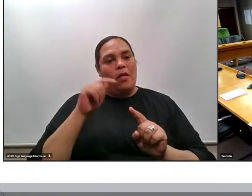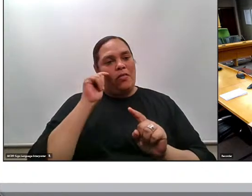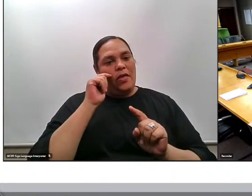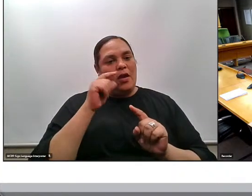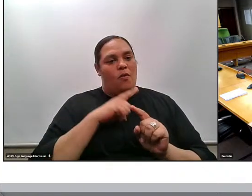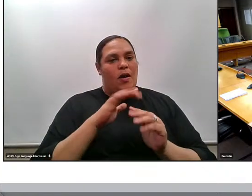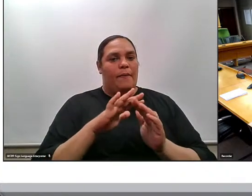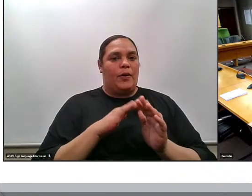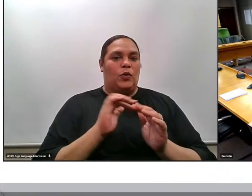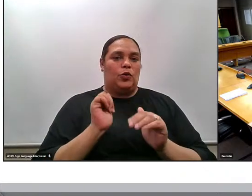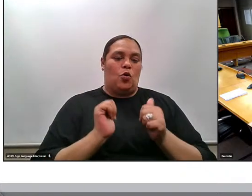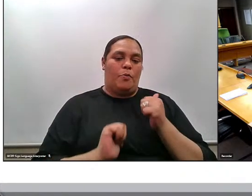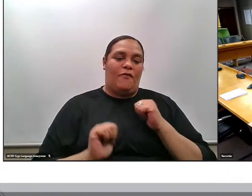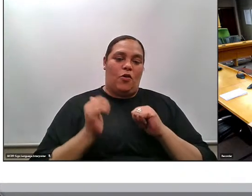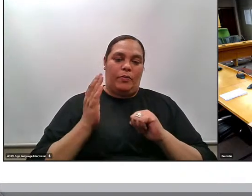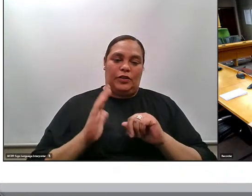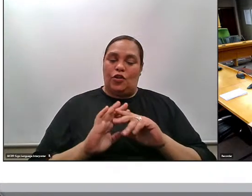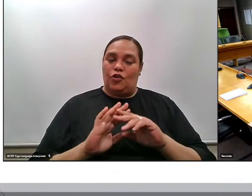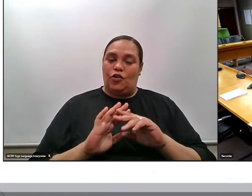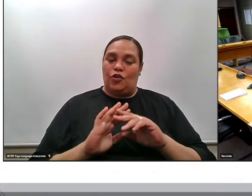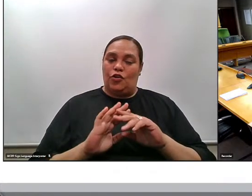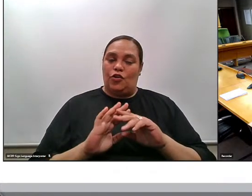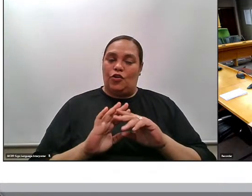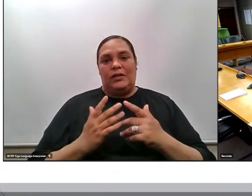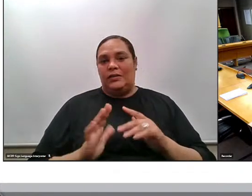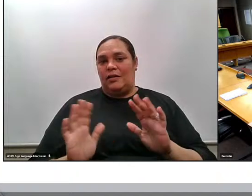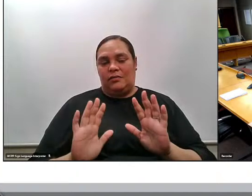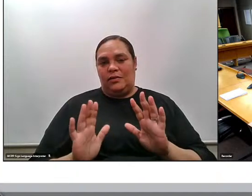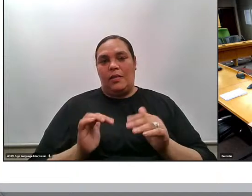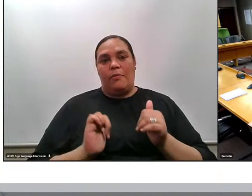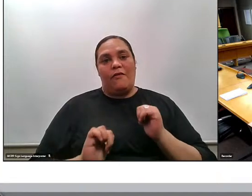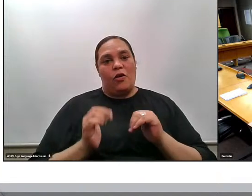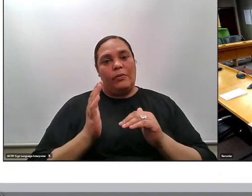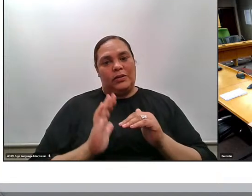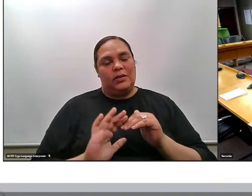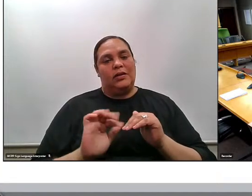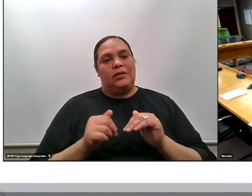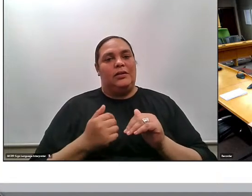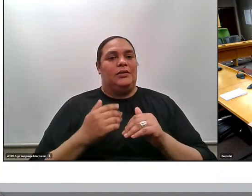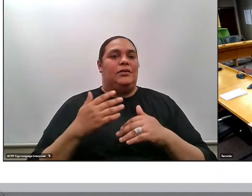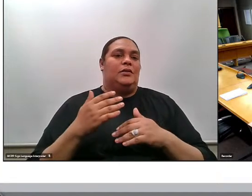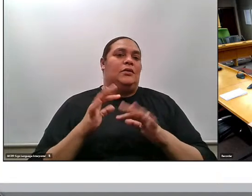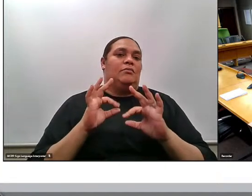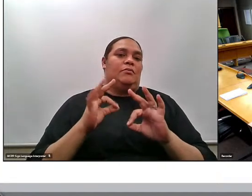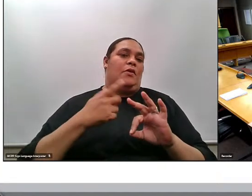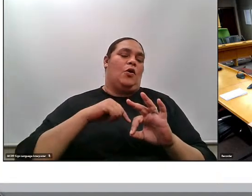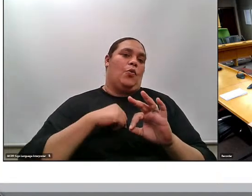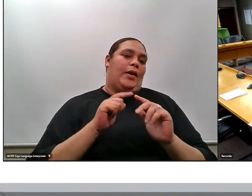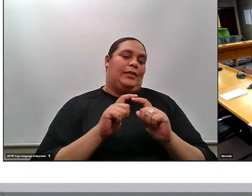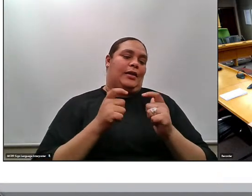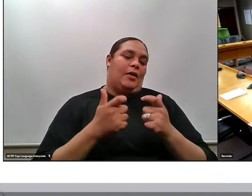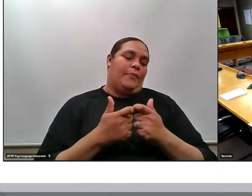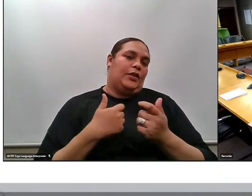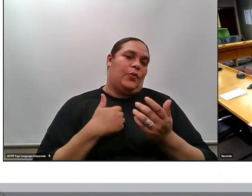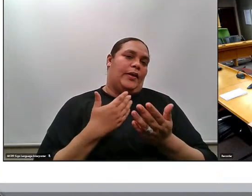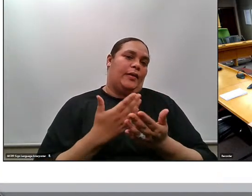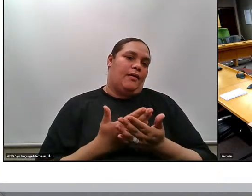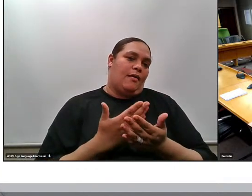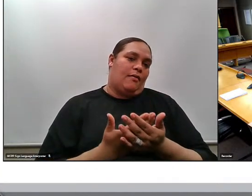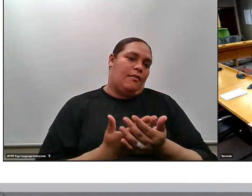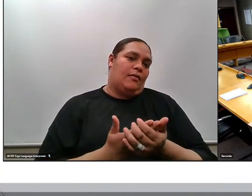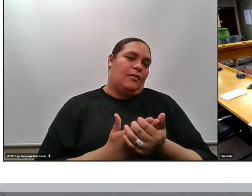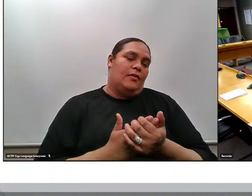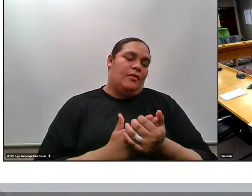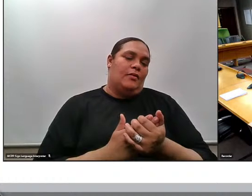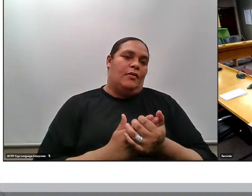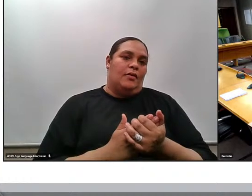of the performance side, not the financial side, it is quite appropriate for us as a committee to